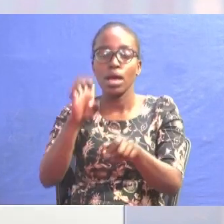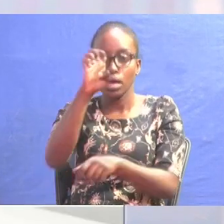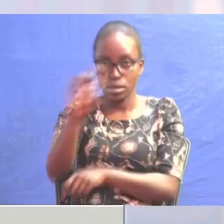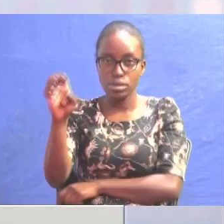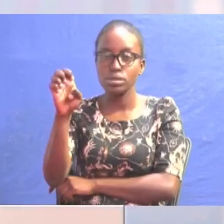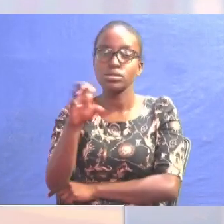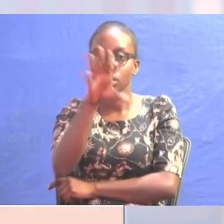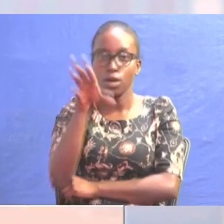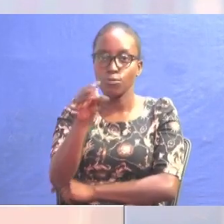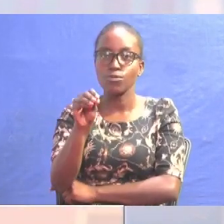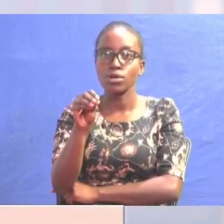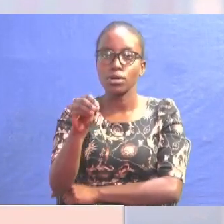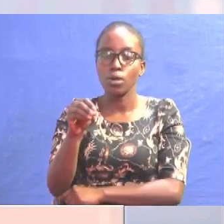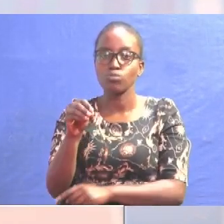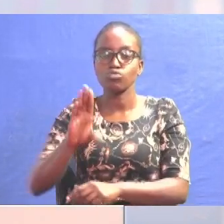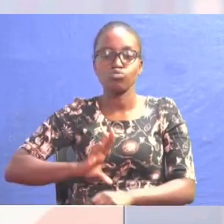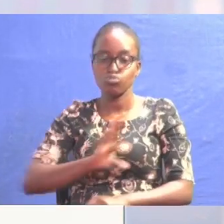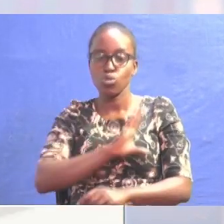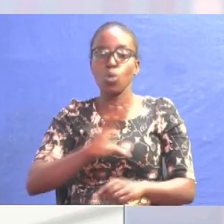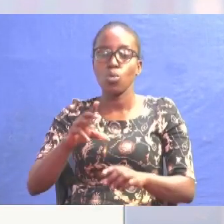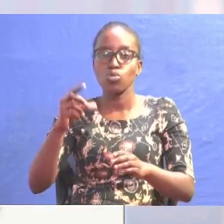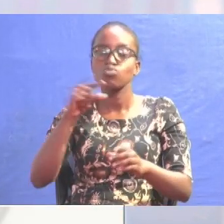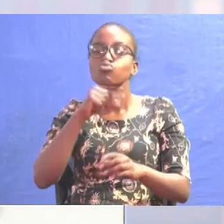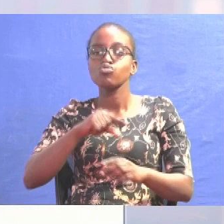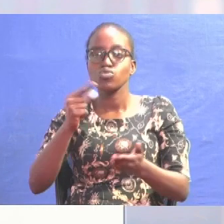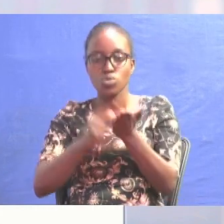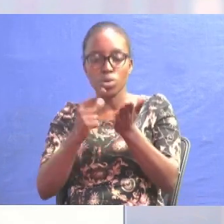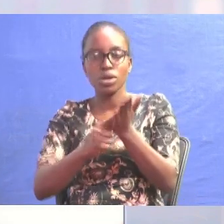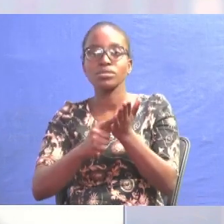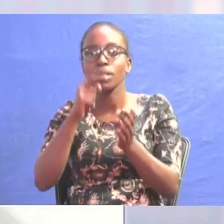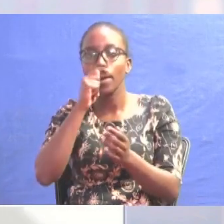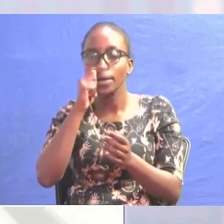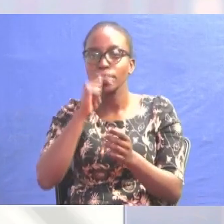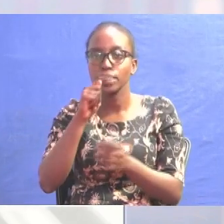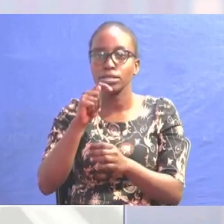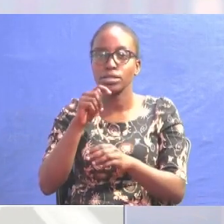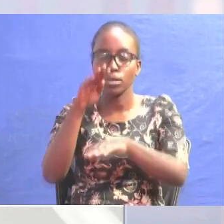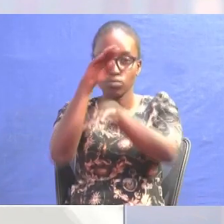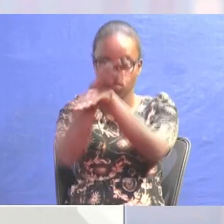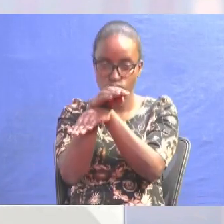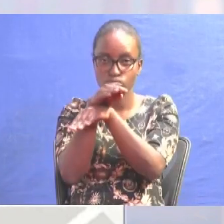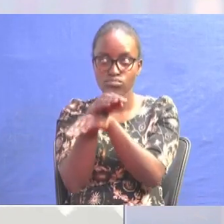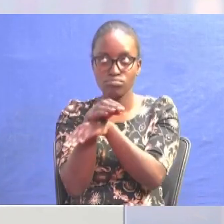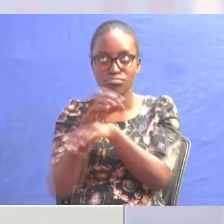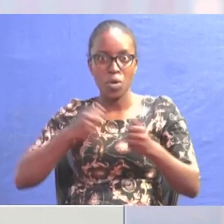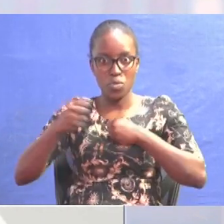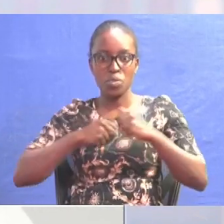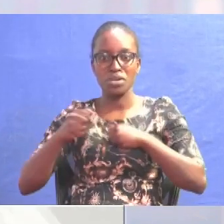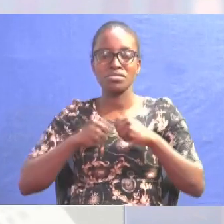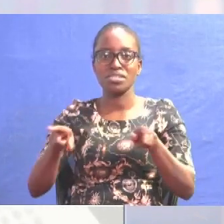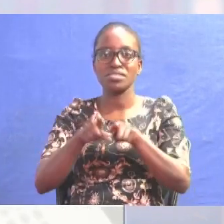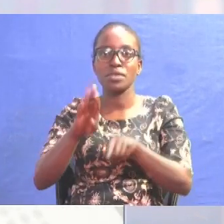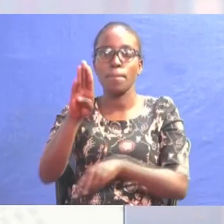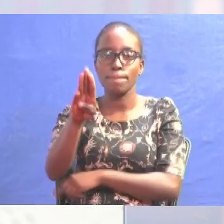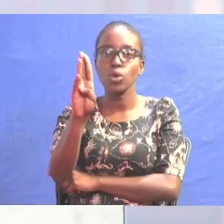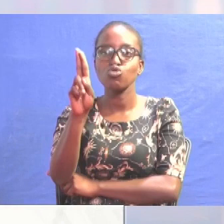bloc, from Uganda to Tanzania, and of course from Rwanda, Burundi. All, they send their delegation,